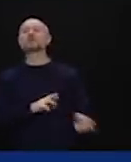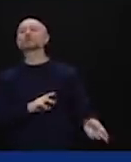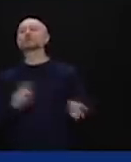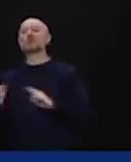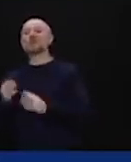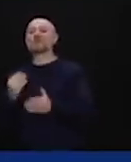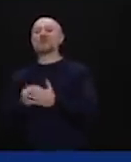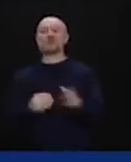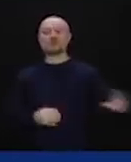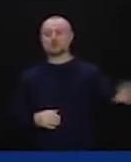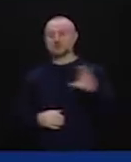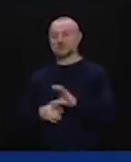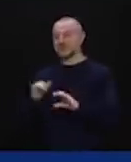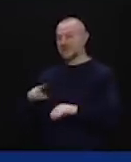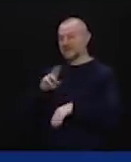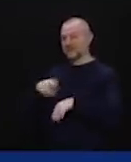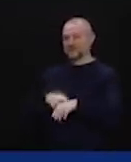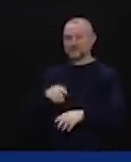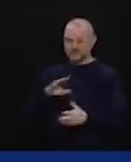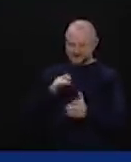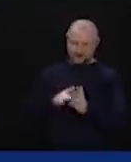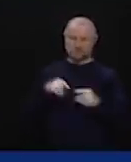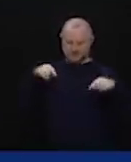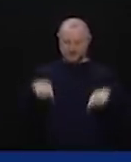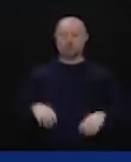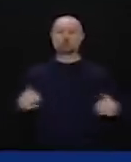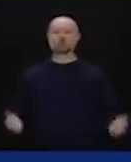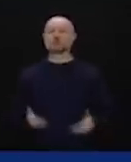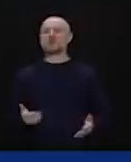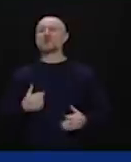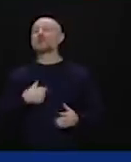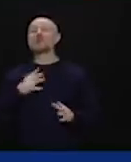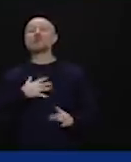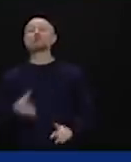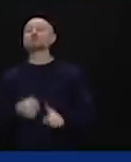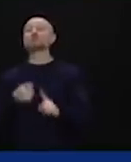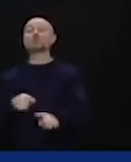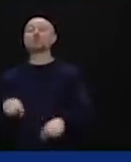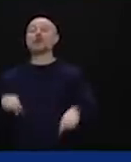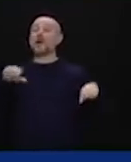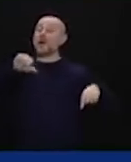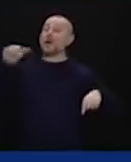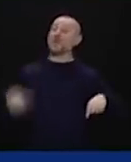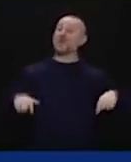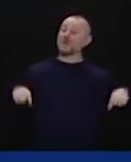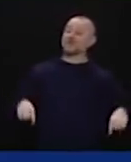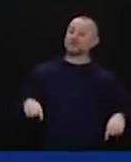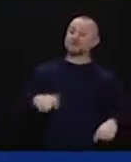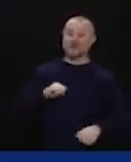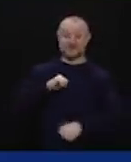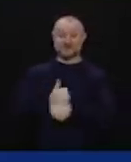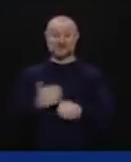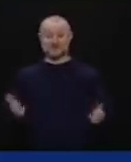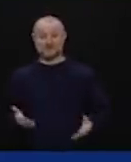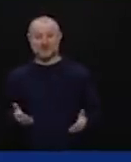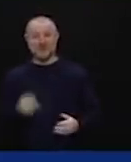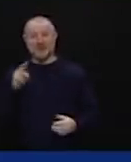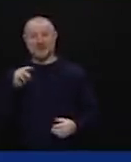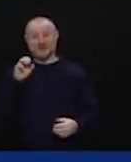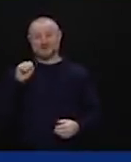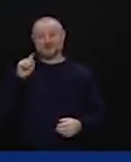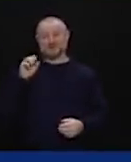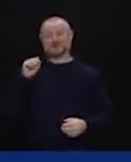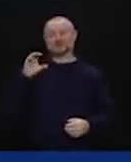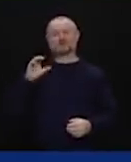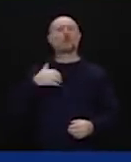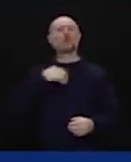land here in Albany. So in short, Albany is home to the NSTC is a win-win-win. It's a win for the